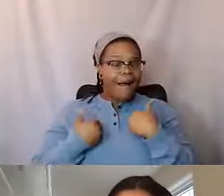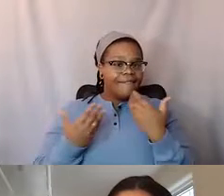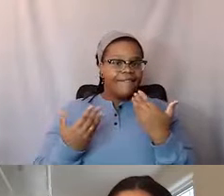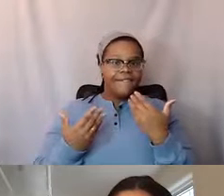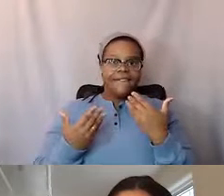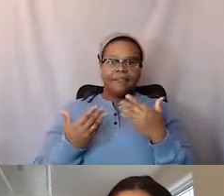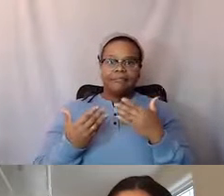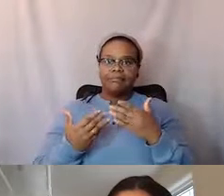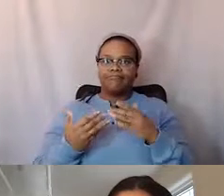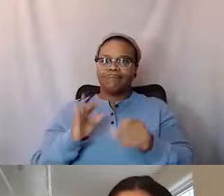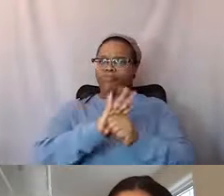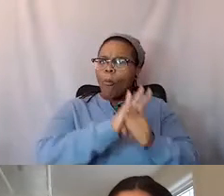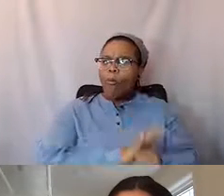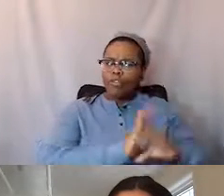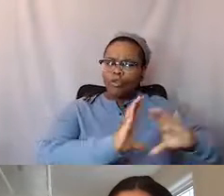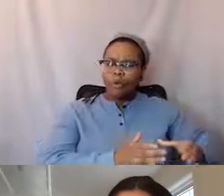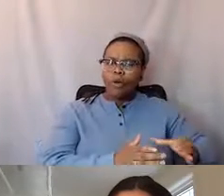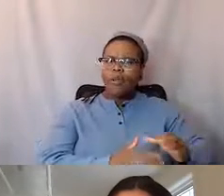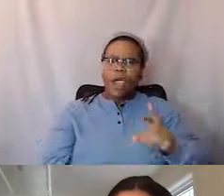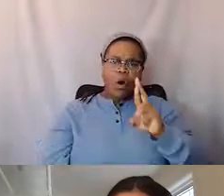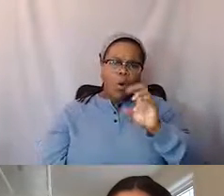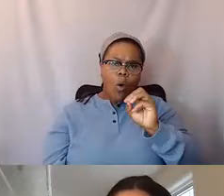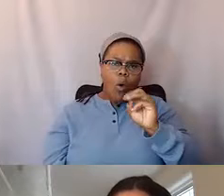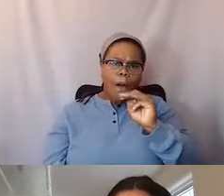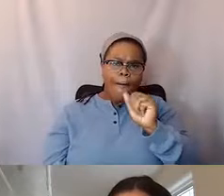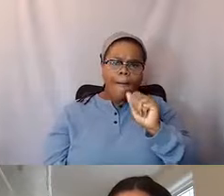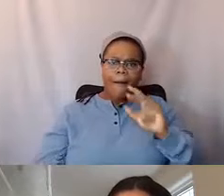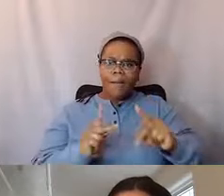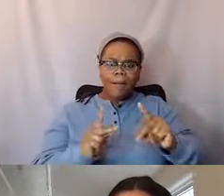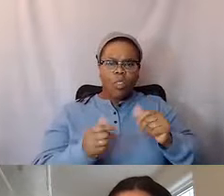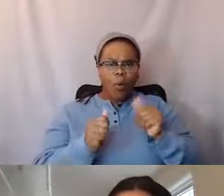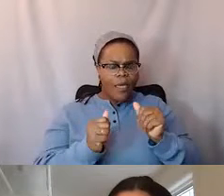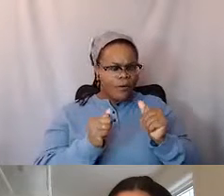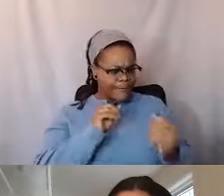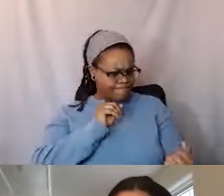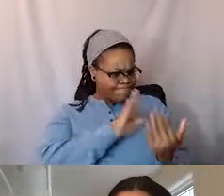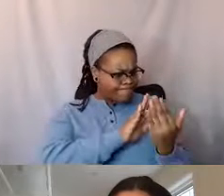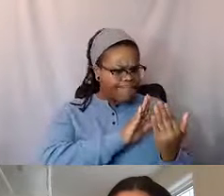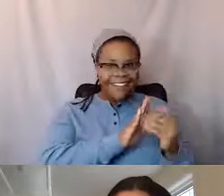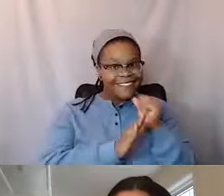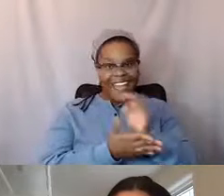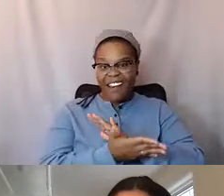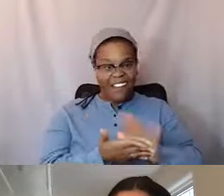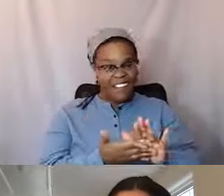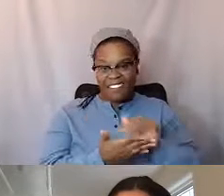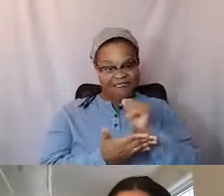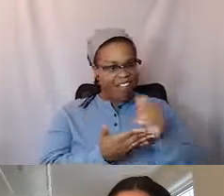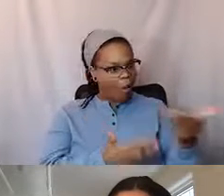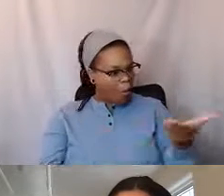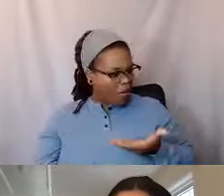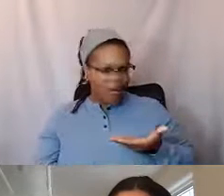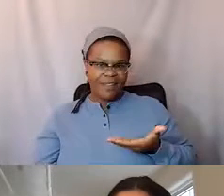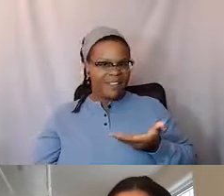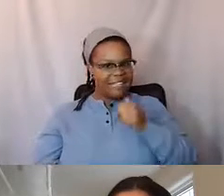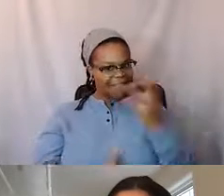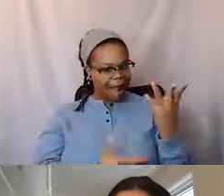marginalized communities, such as the Roma people, and the way we treat them is not very nice. It's not very welcoming, and it's not